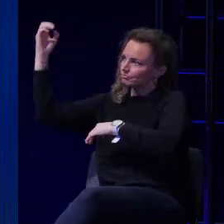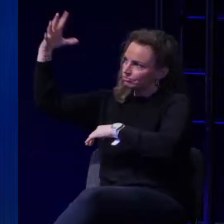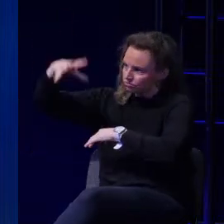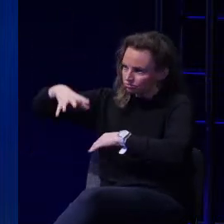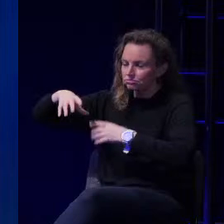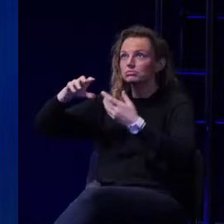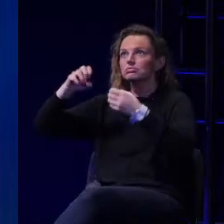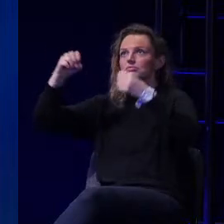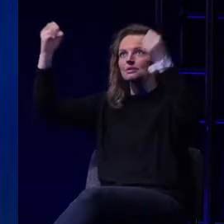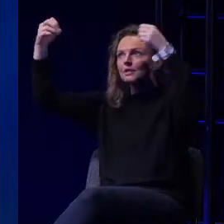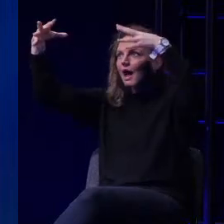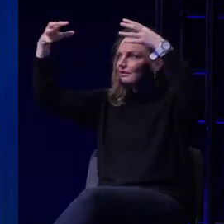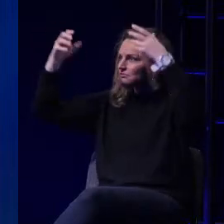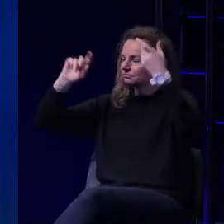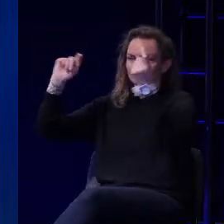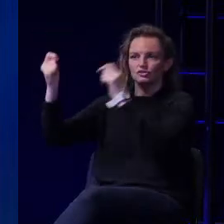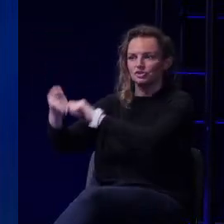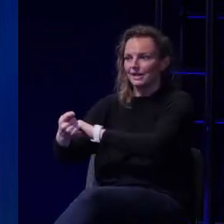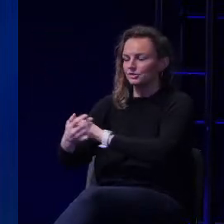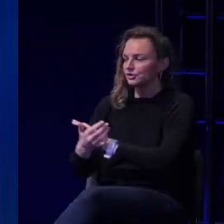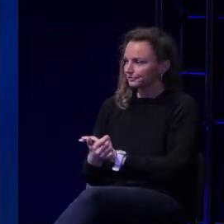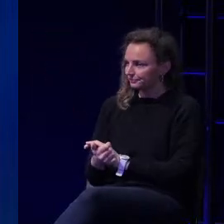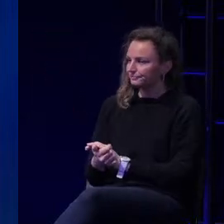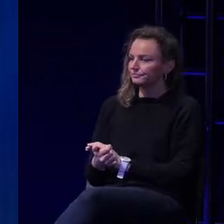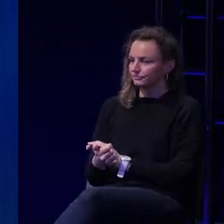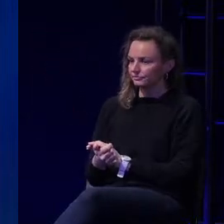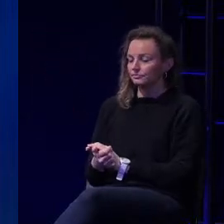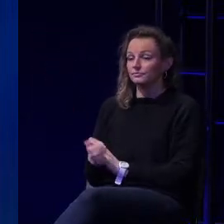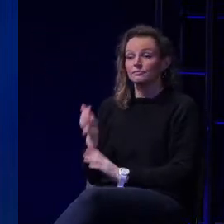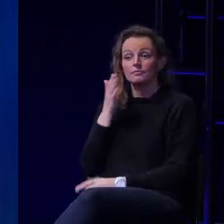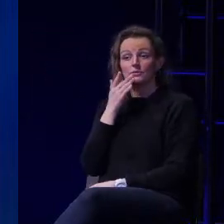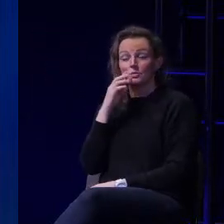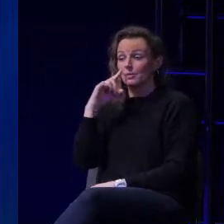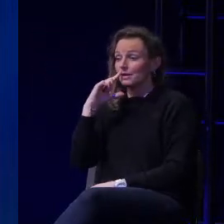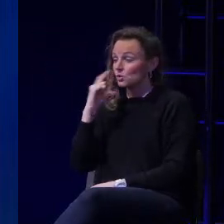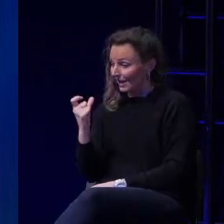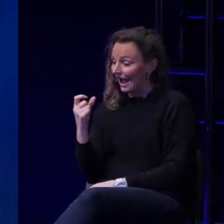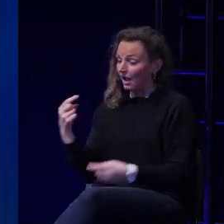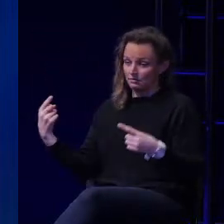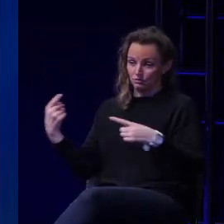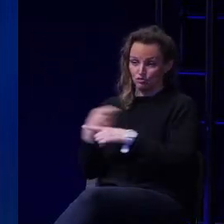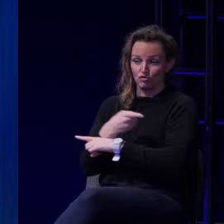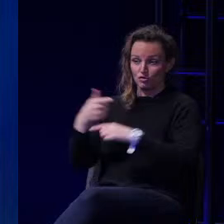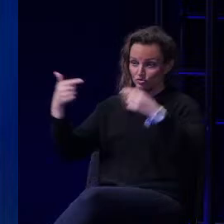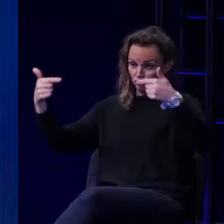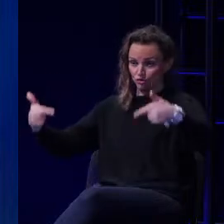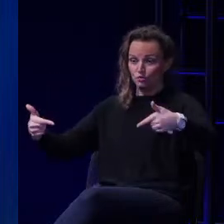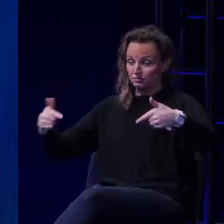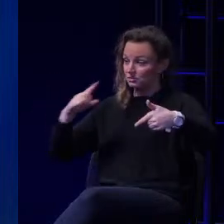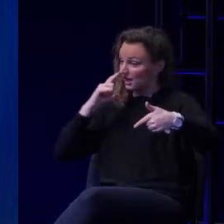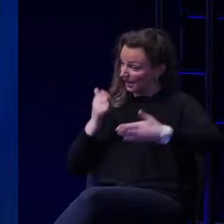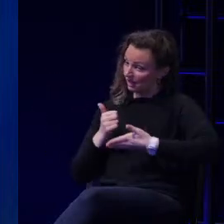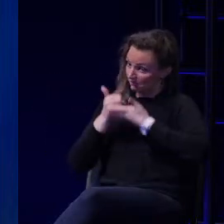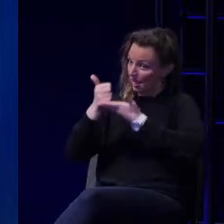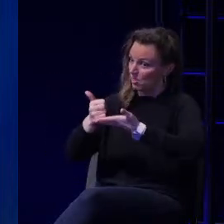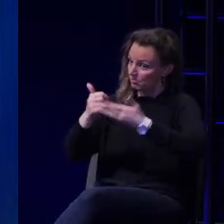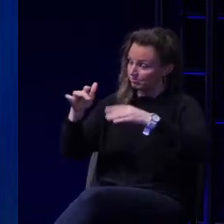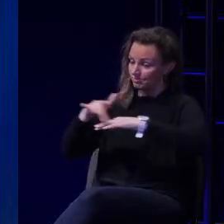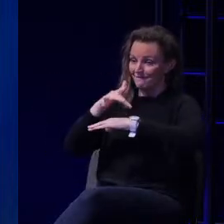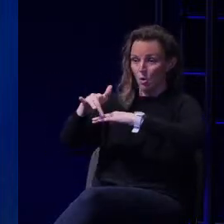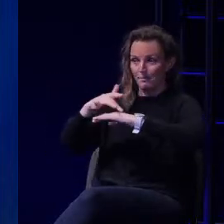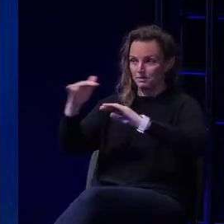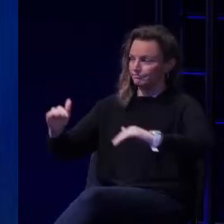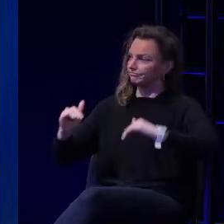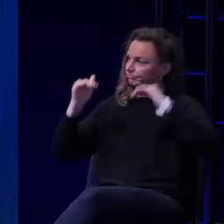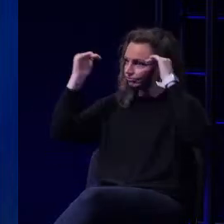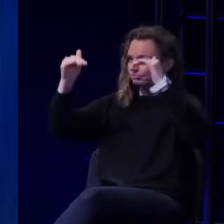it. Yeah. And I think, I mean, honestly, when you can cross shoot, it really does help the performances, you know, live in